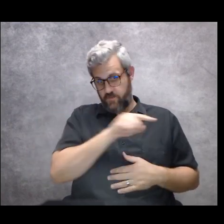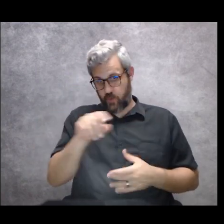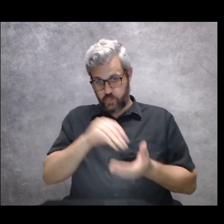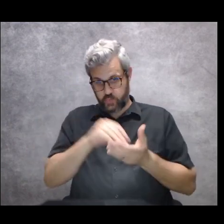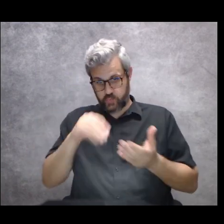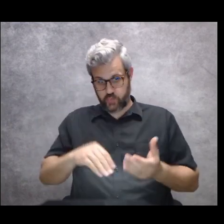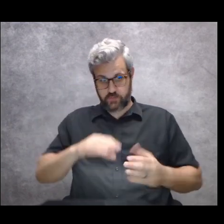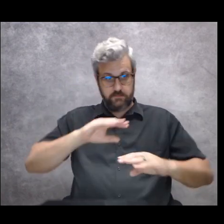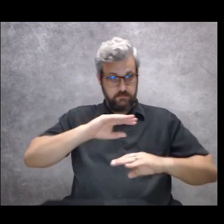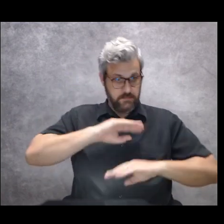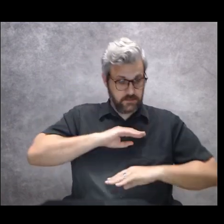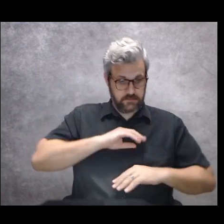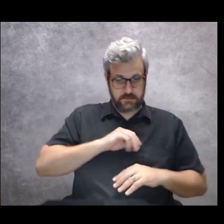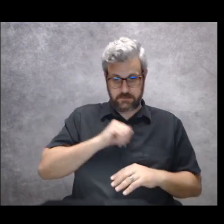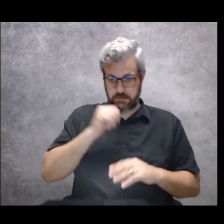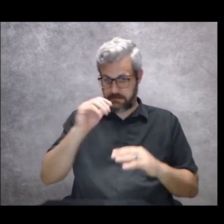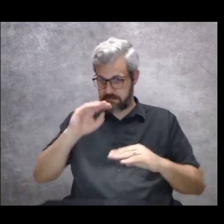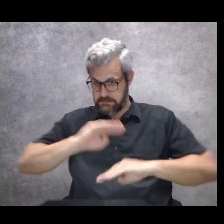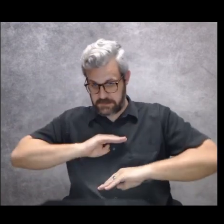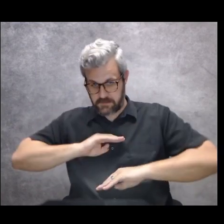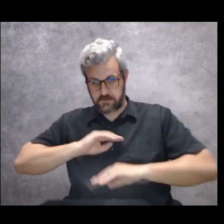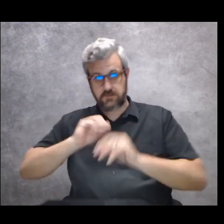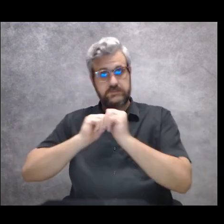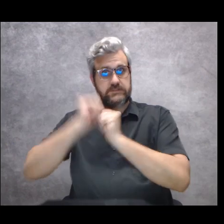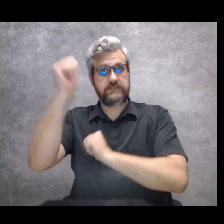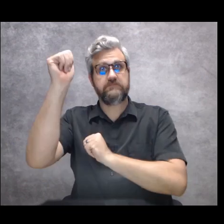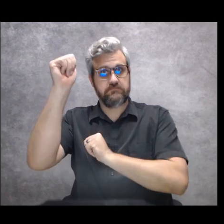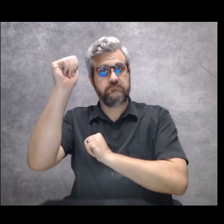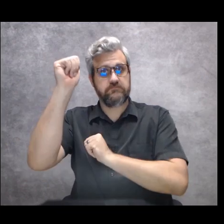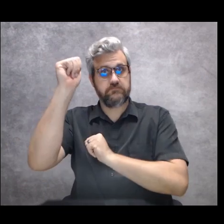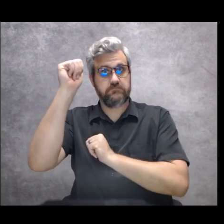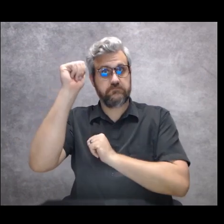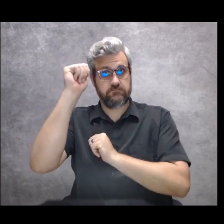exceed according to their progress reports?